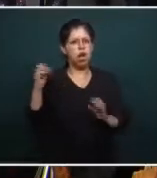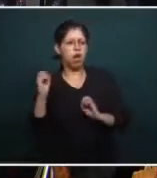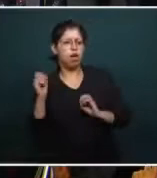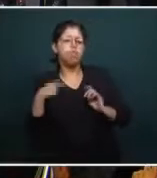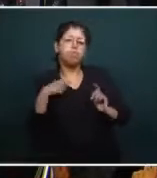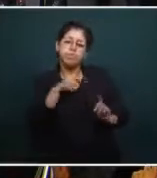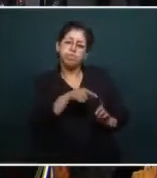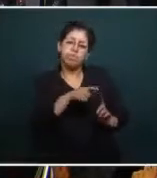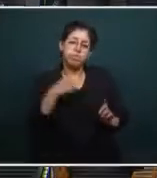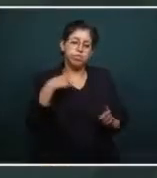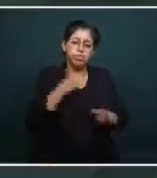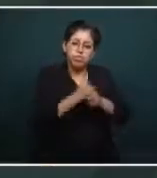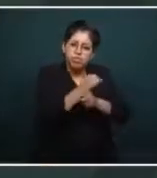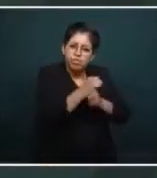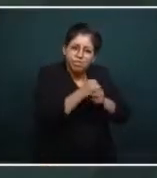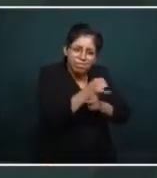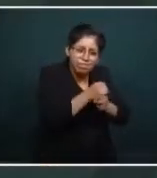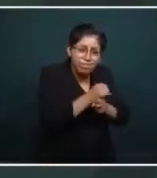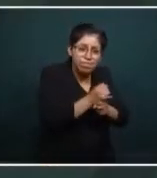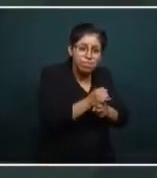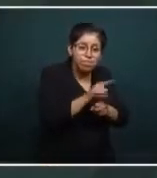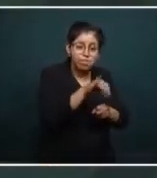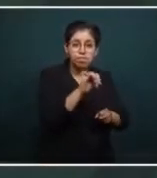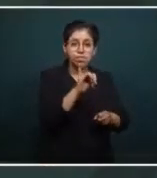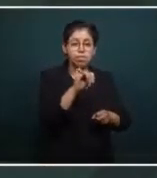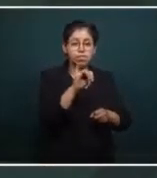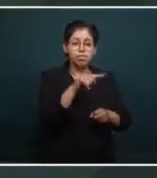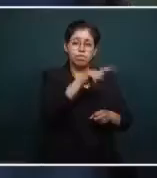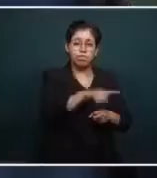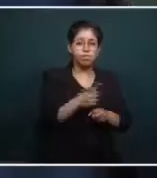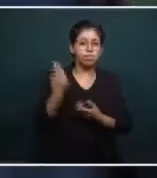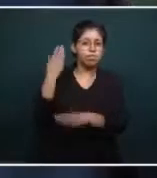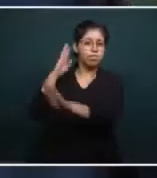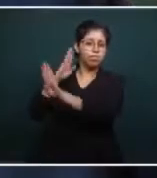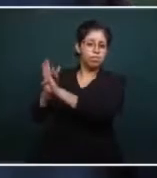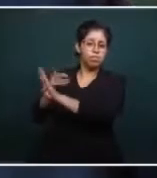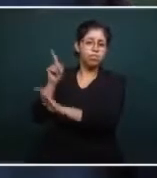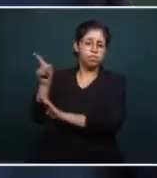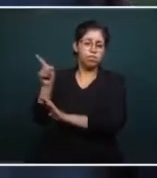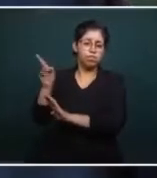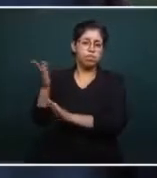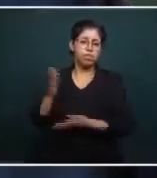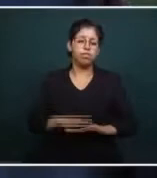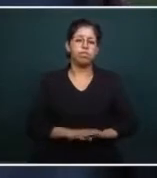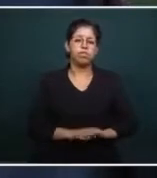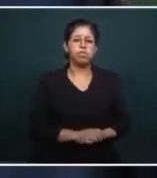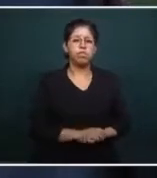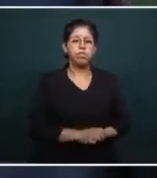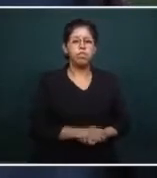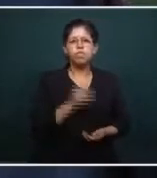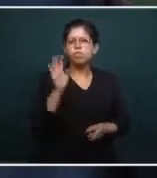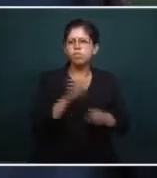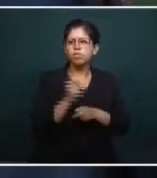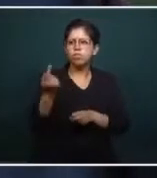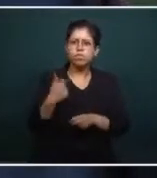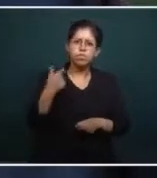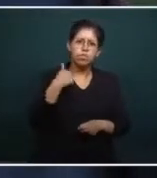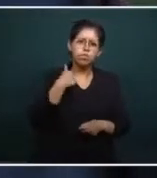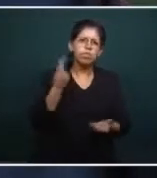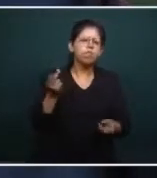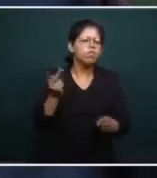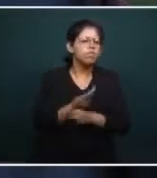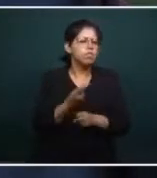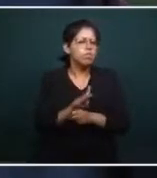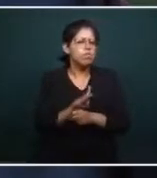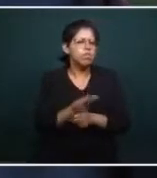can act in a conformity legislación. with their legislation. Es muy probable que se It haga is very probable